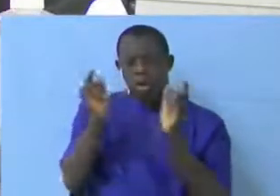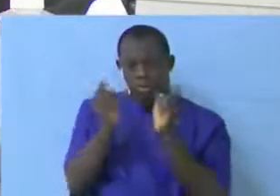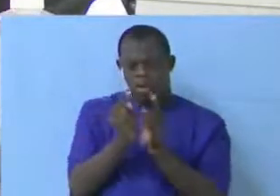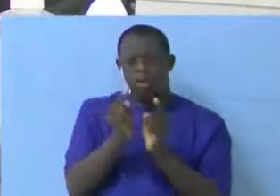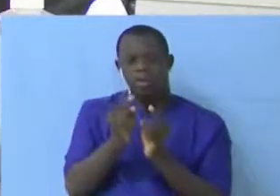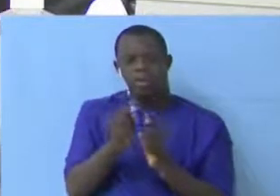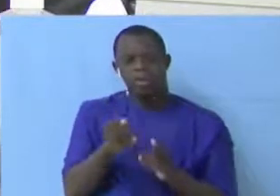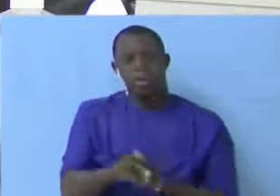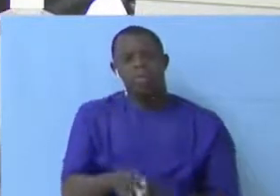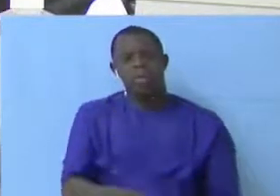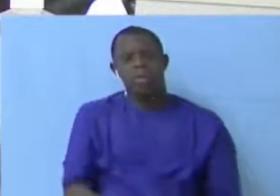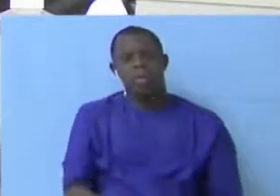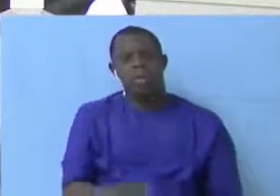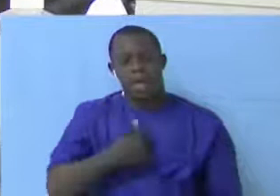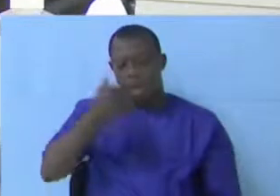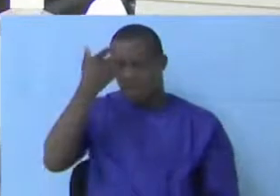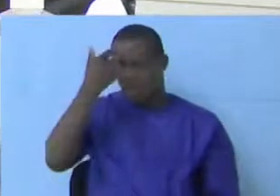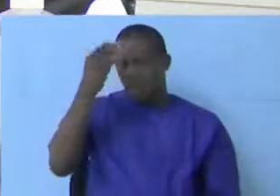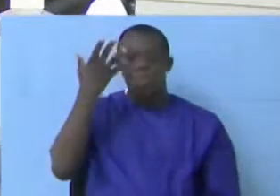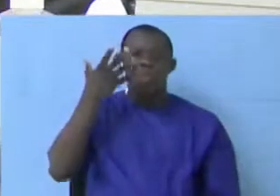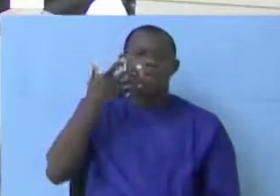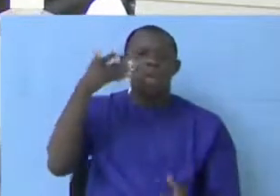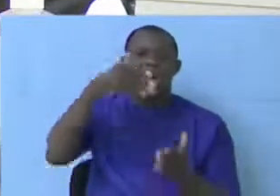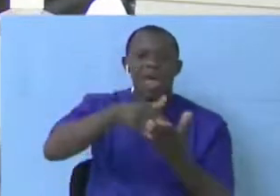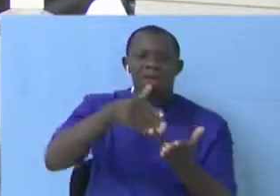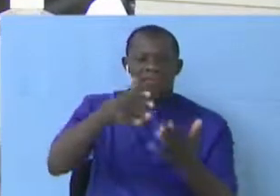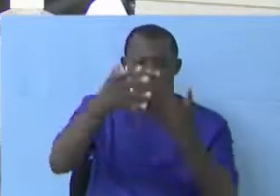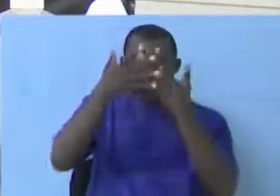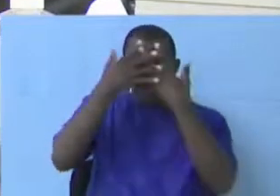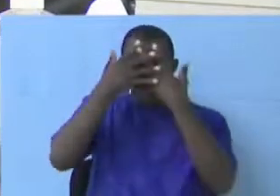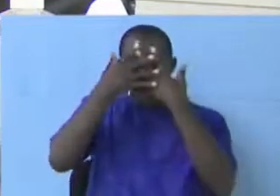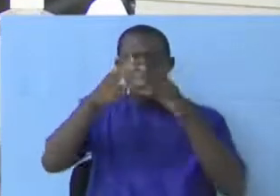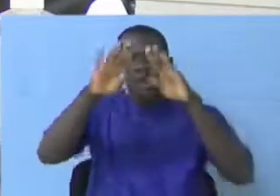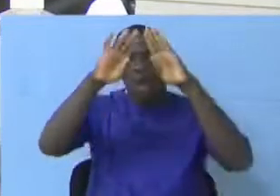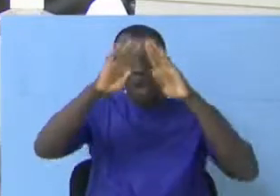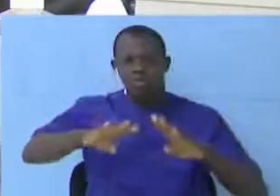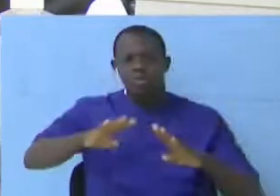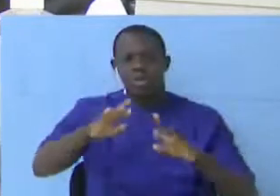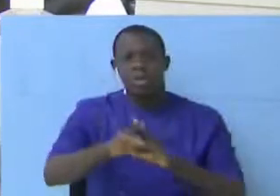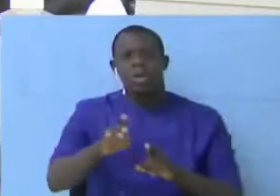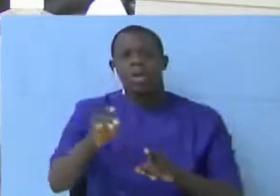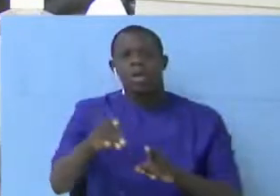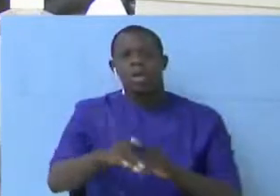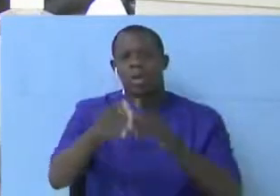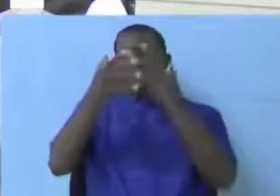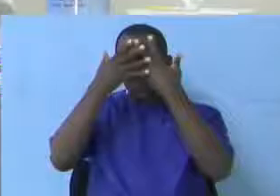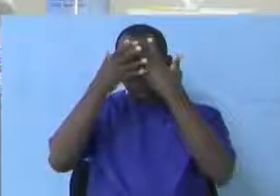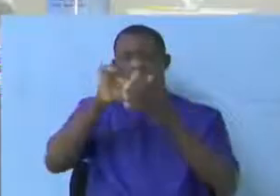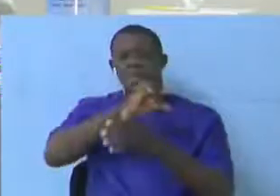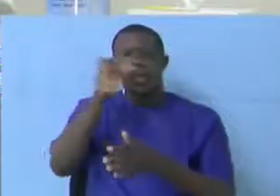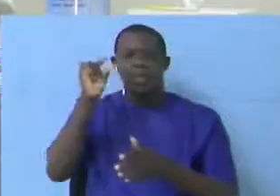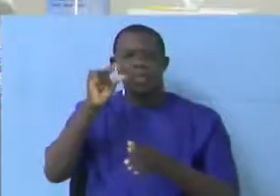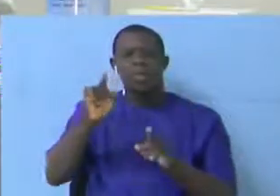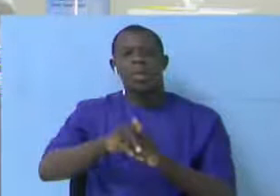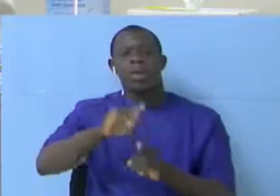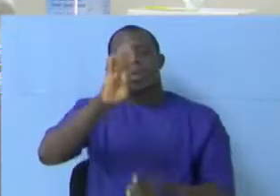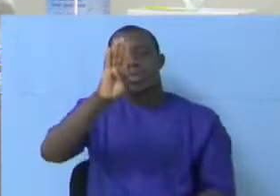I think I came to the door cell. Famous Bambadinka. Oh, infamous Bambadinka.